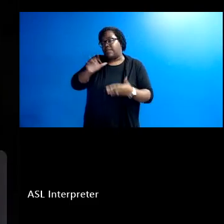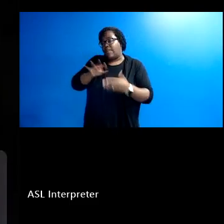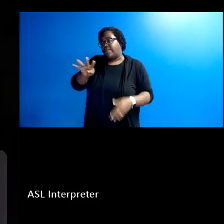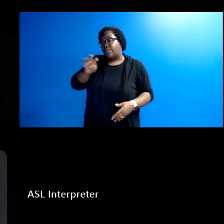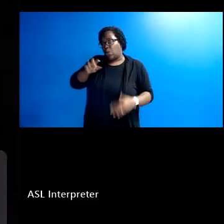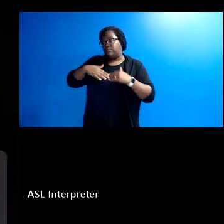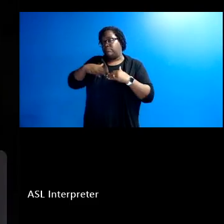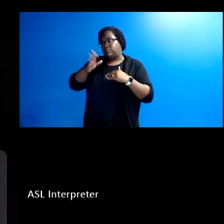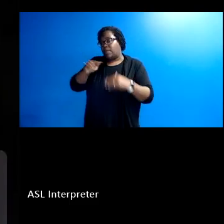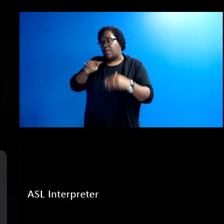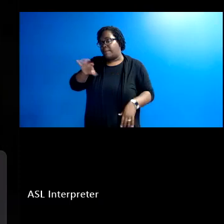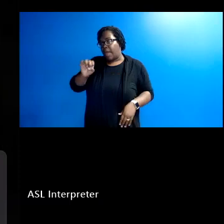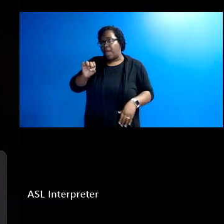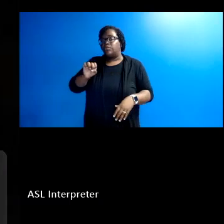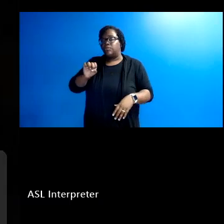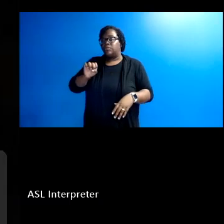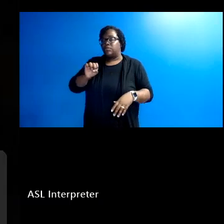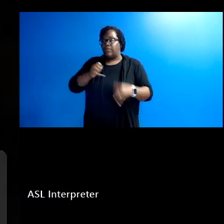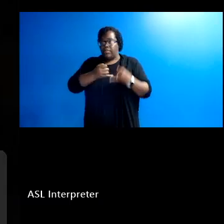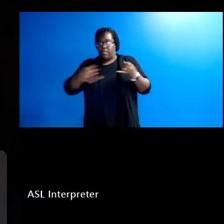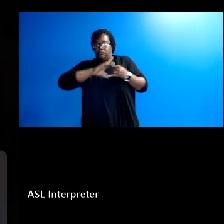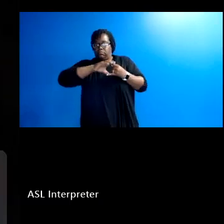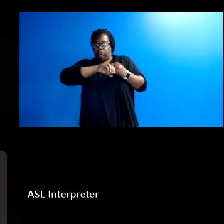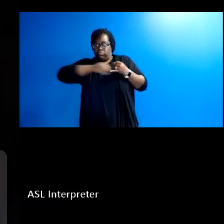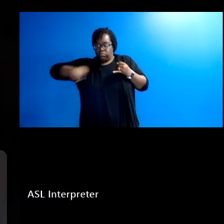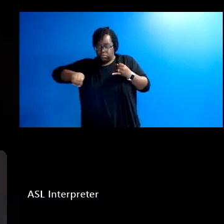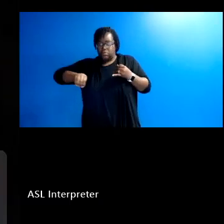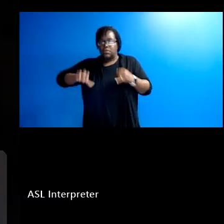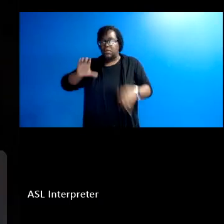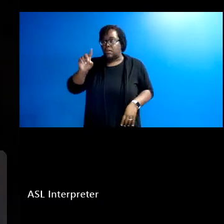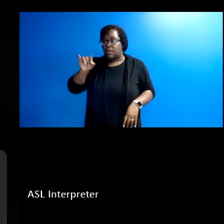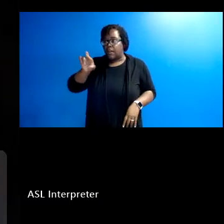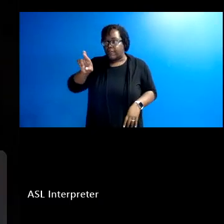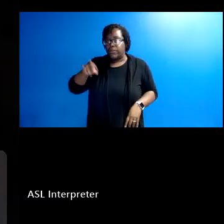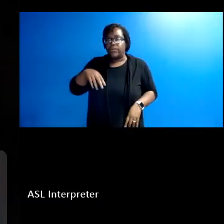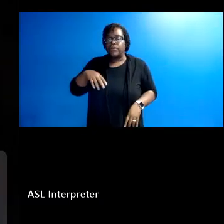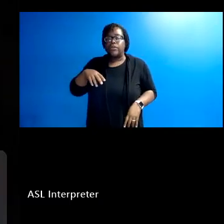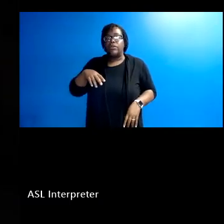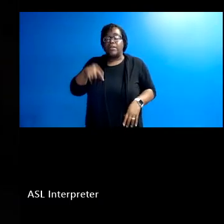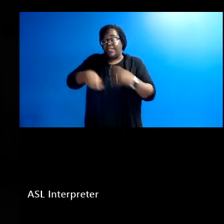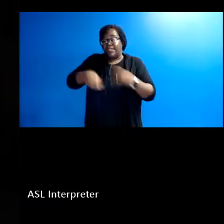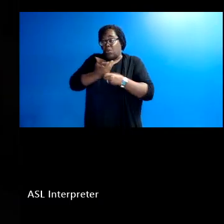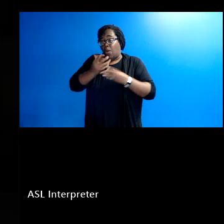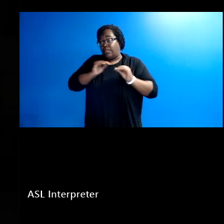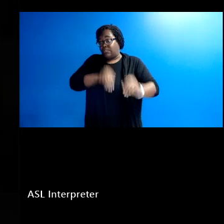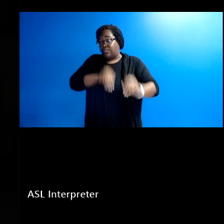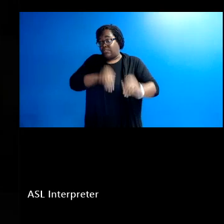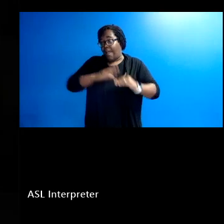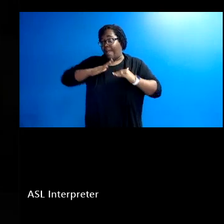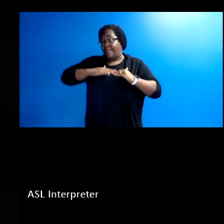cover conductor, and we're constantly deploying more. This year, we're aiming to install minimally another 500 miles of cover